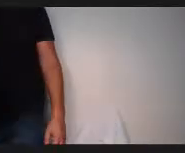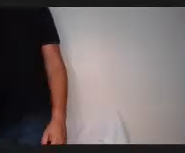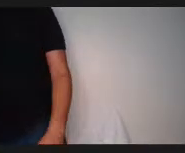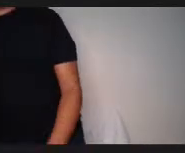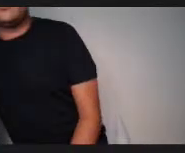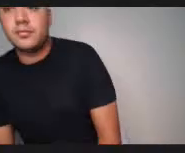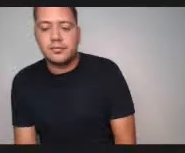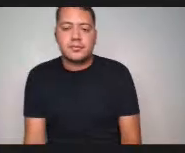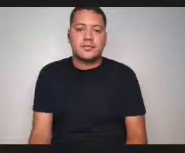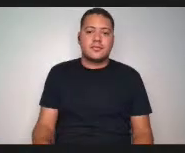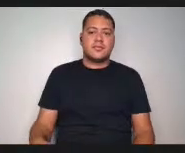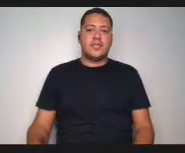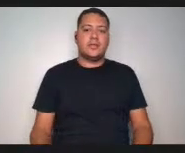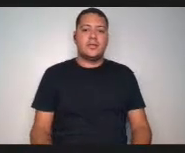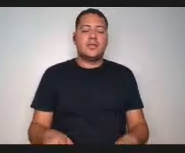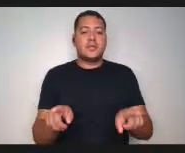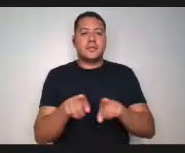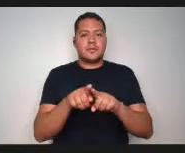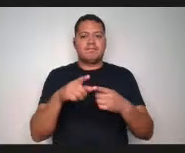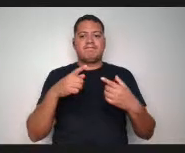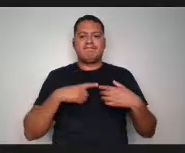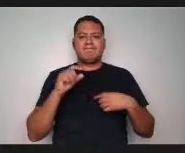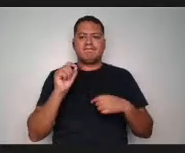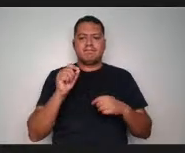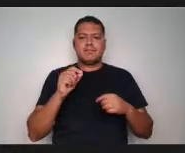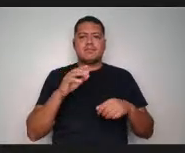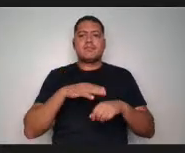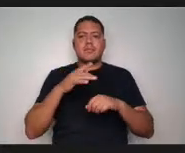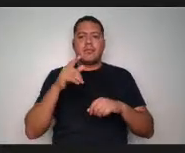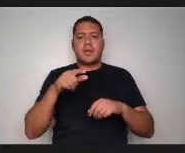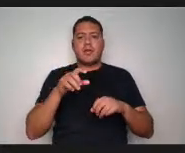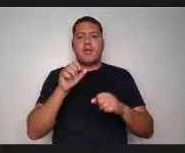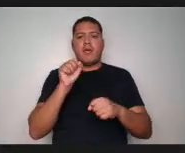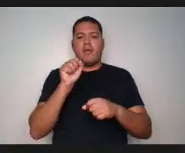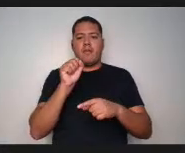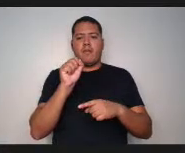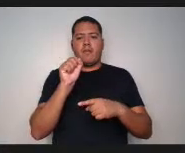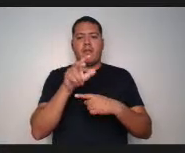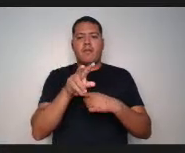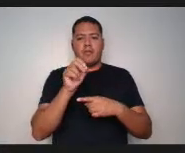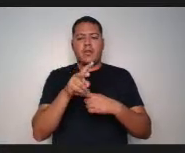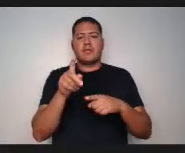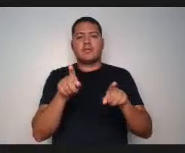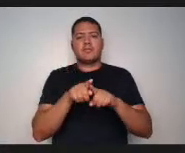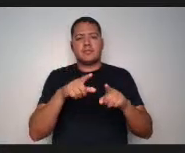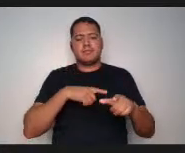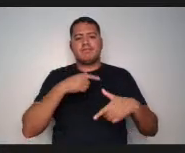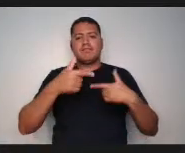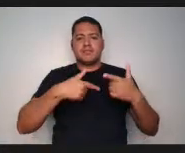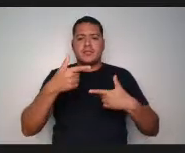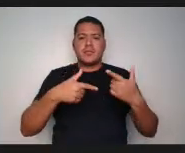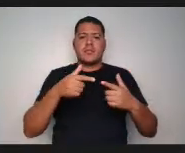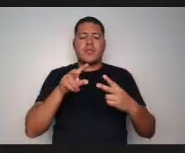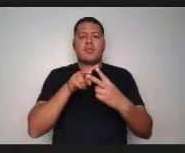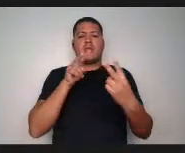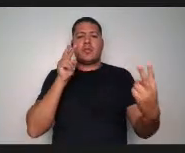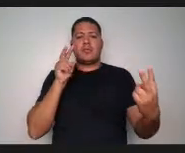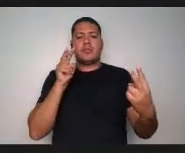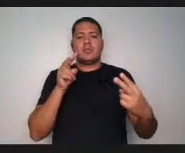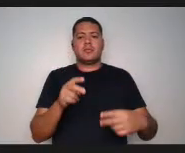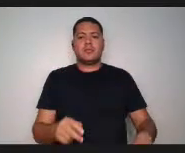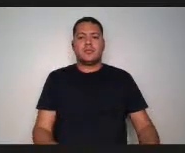benefits reported from working from home, many anecdotal reports of relief for many people from long